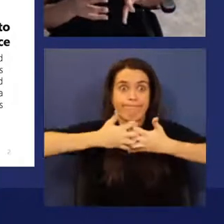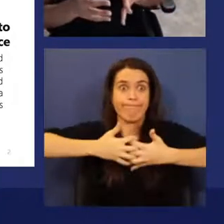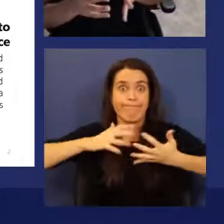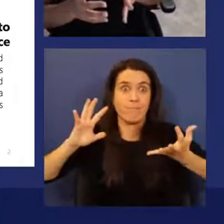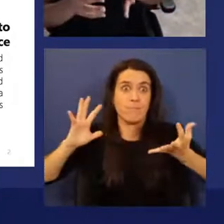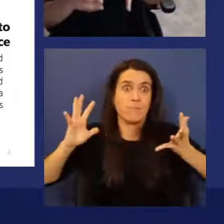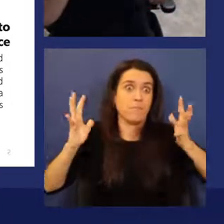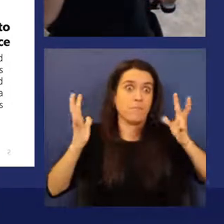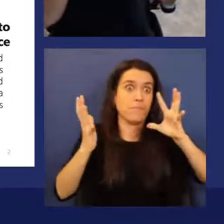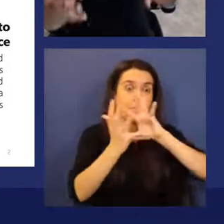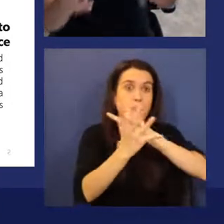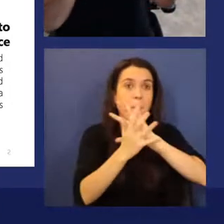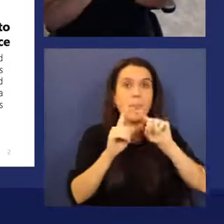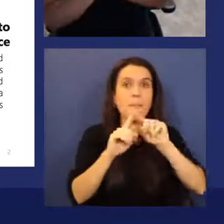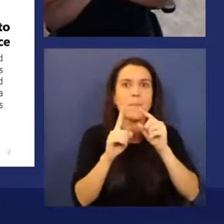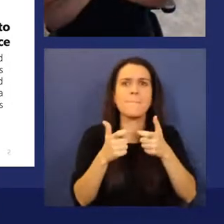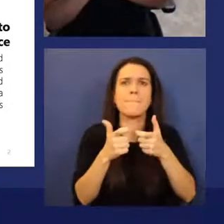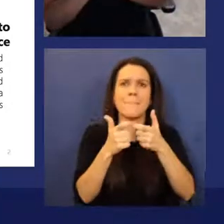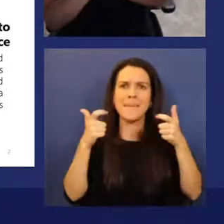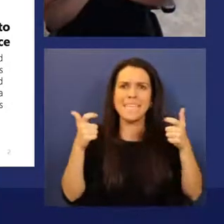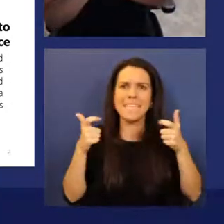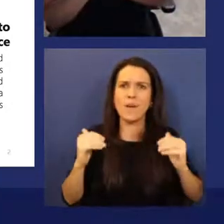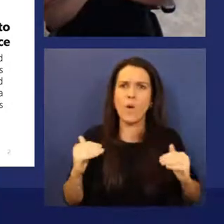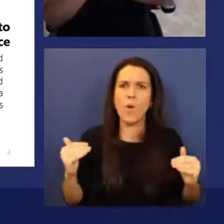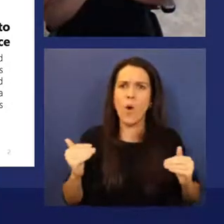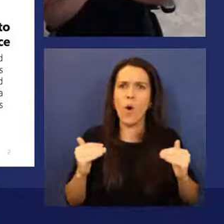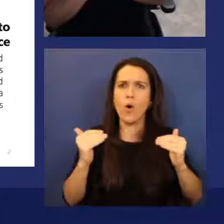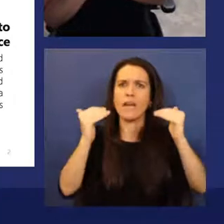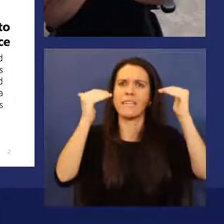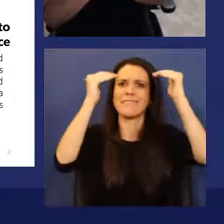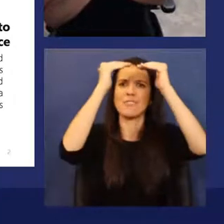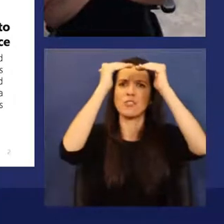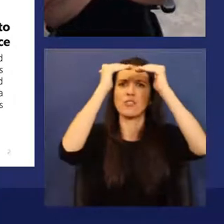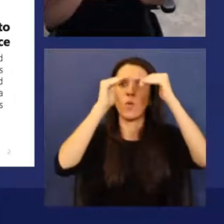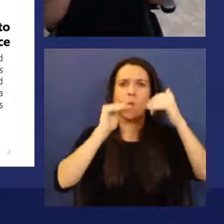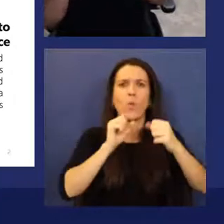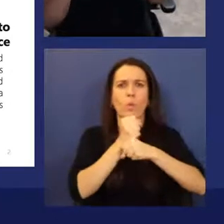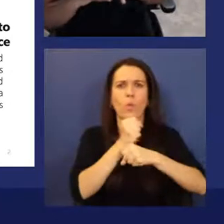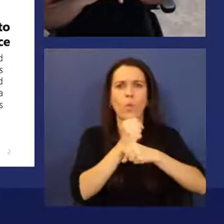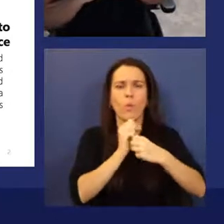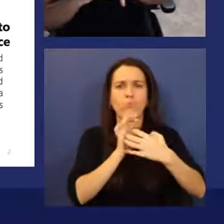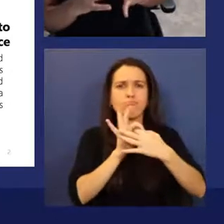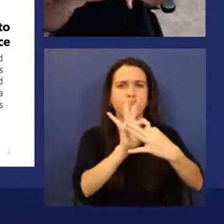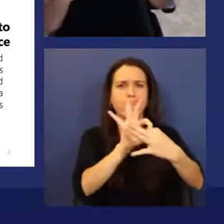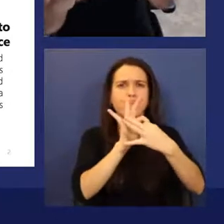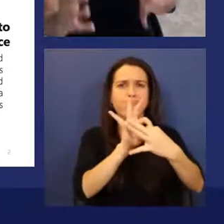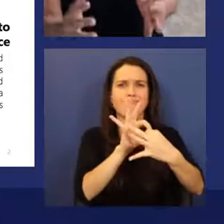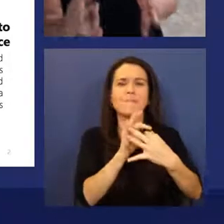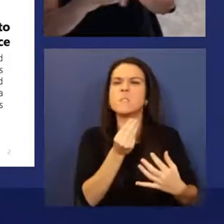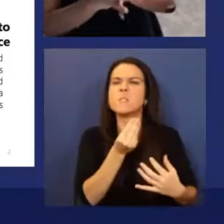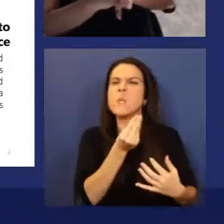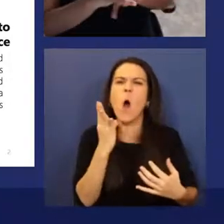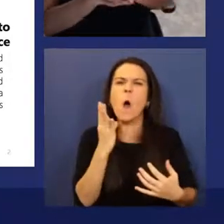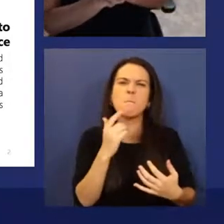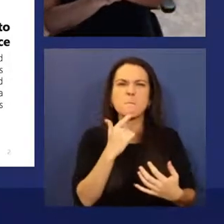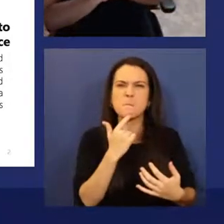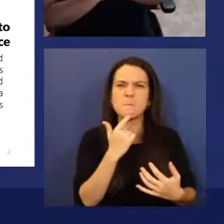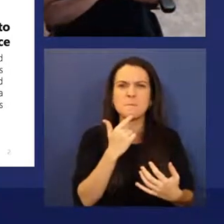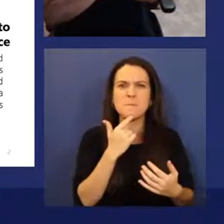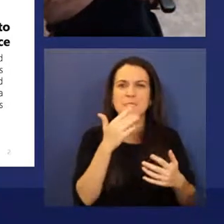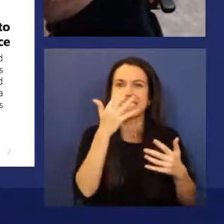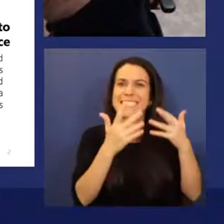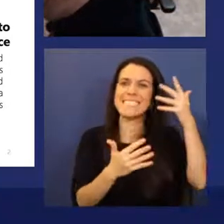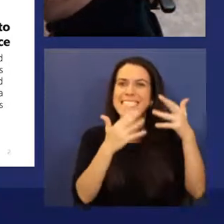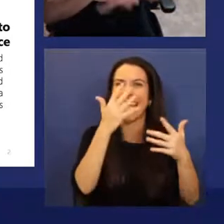A lot of organizations that we work with do not still use the data to actually make